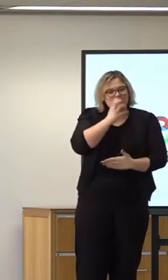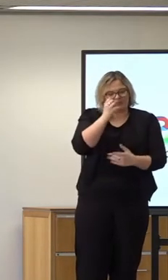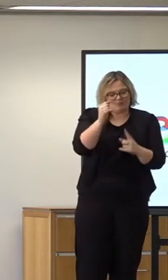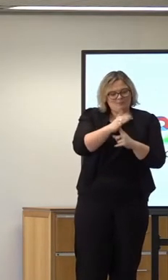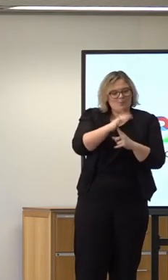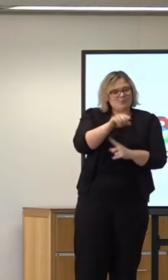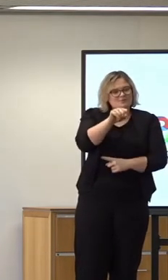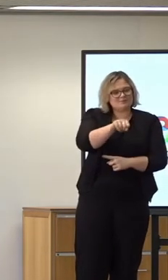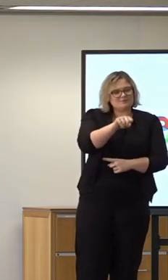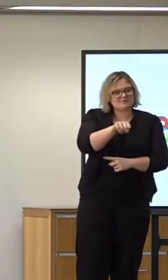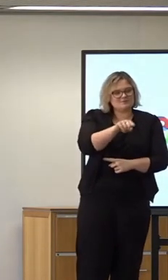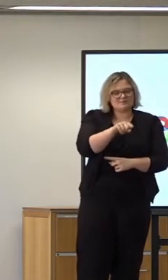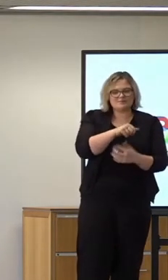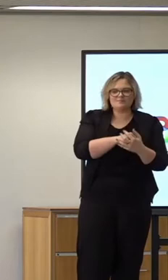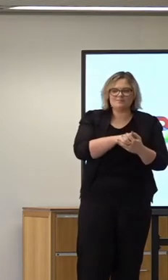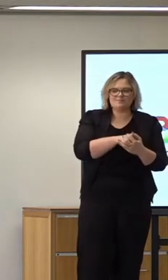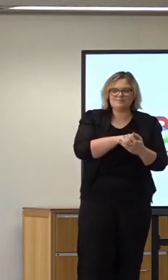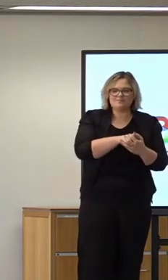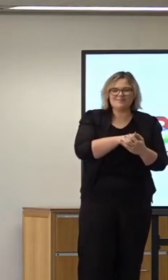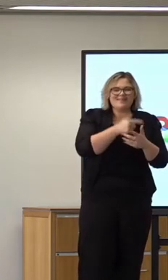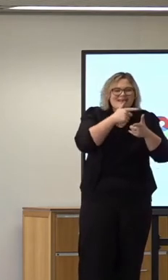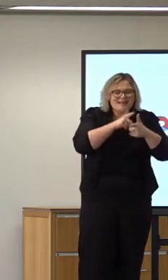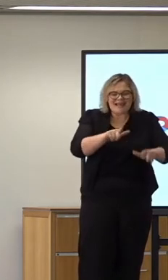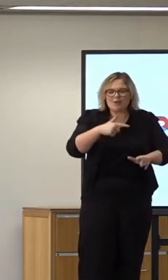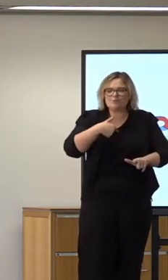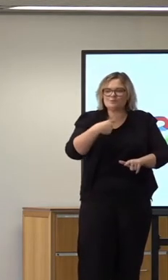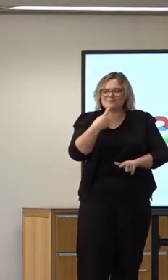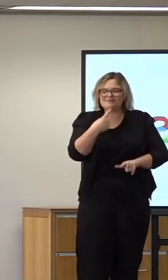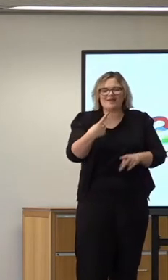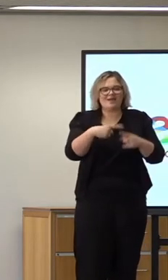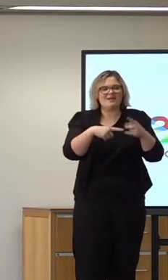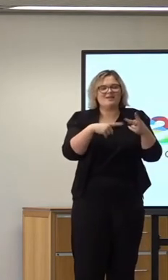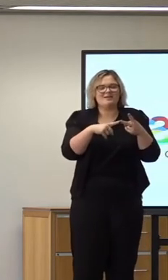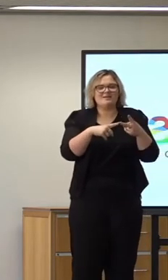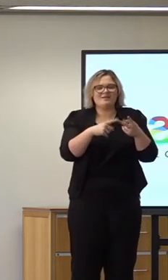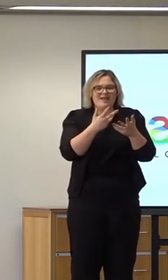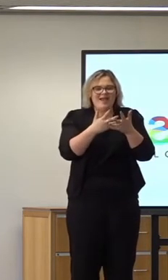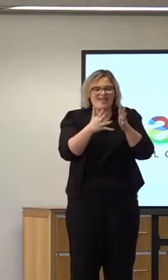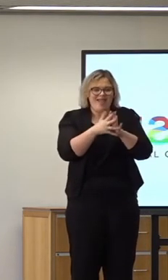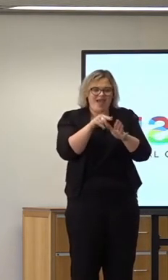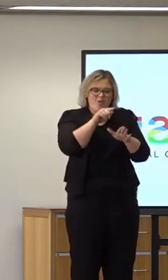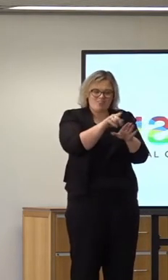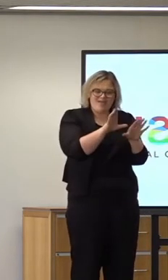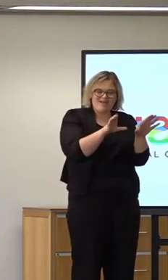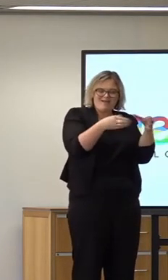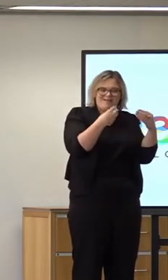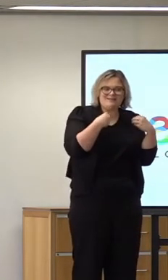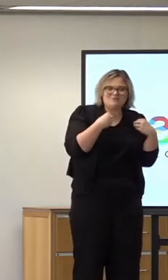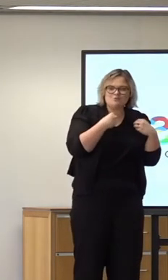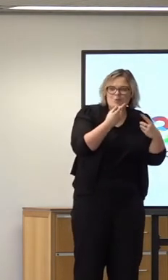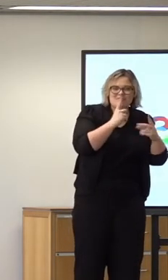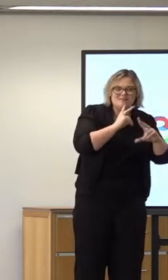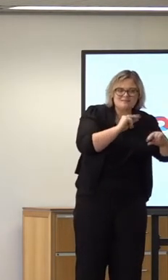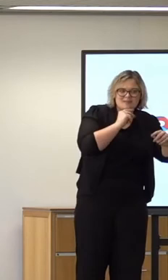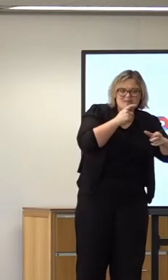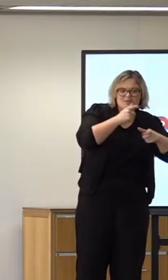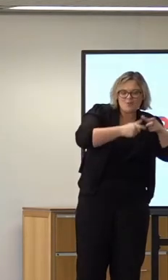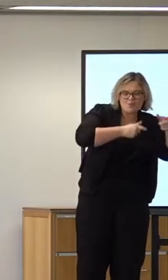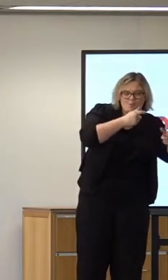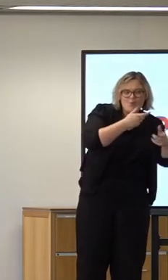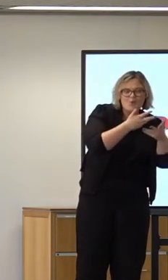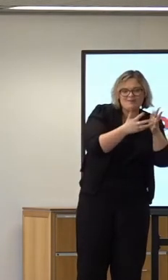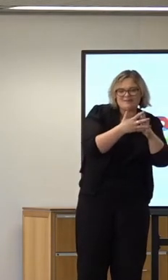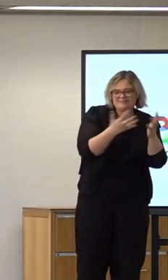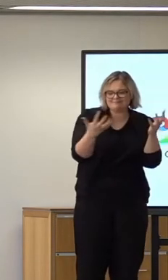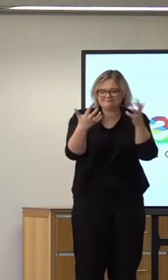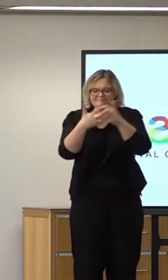important, is that the consideration of the language in which the institution speaks or allows to